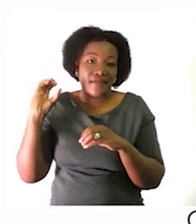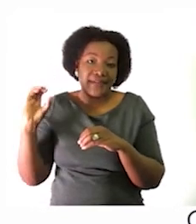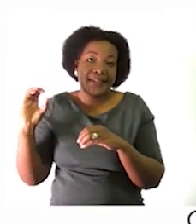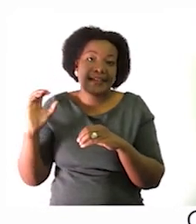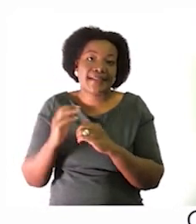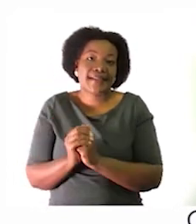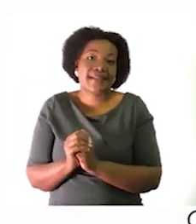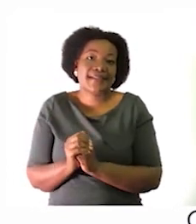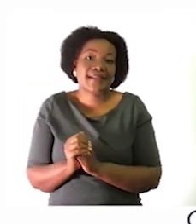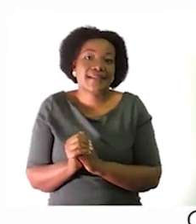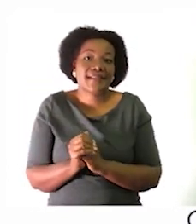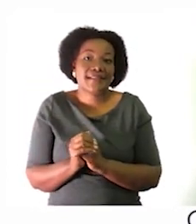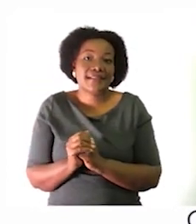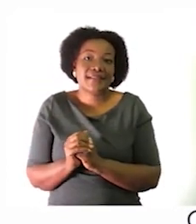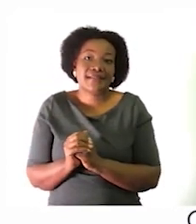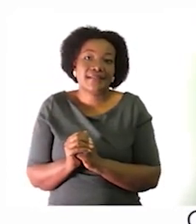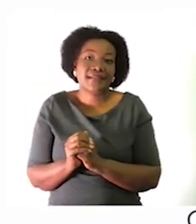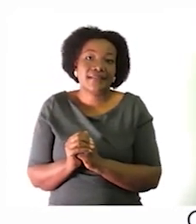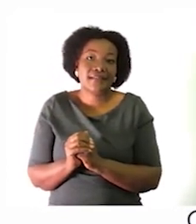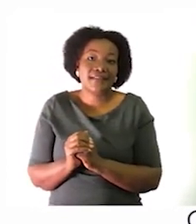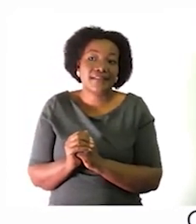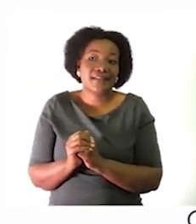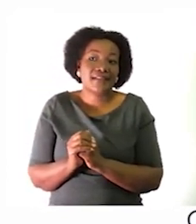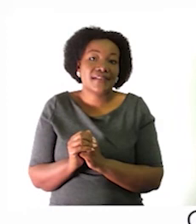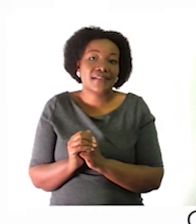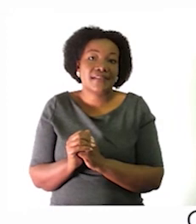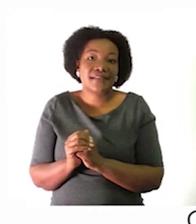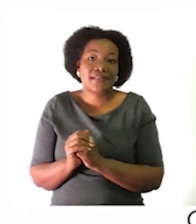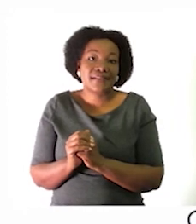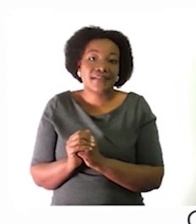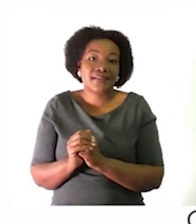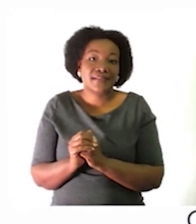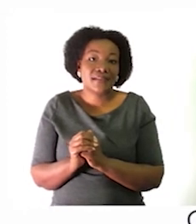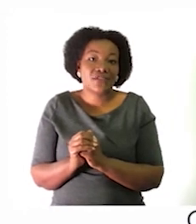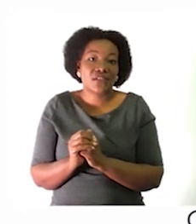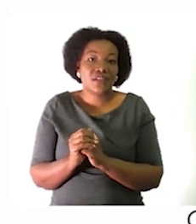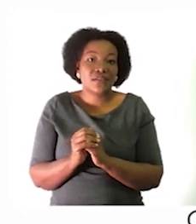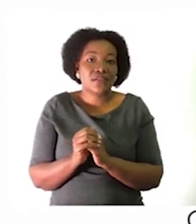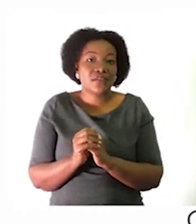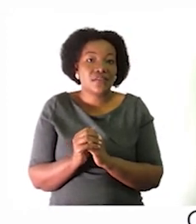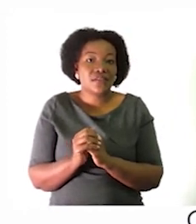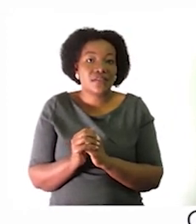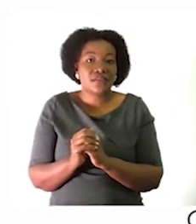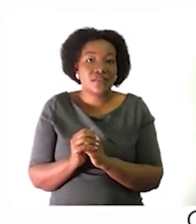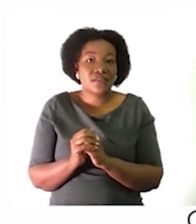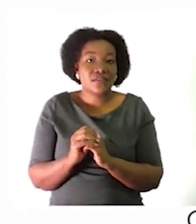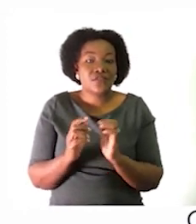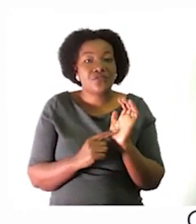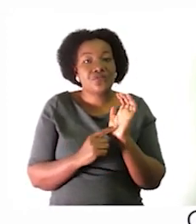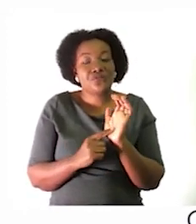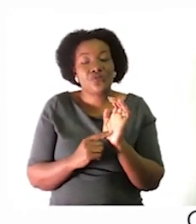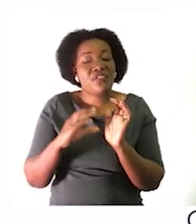255 and not just 255. Since you are changing from dollars to cents, you always have to indicate